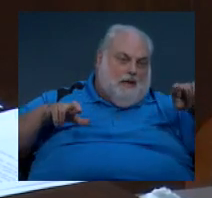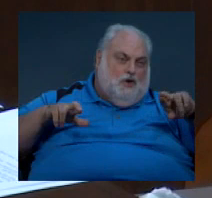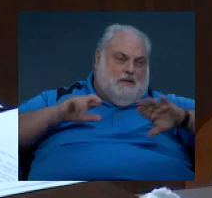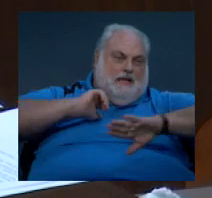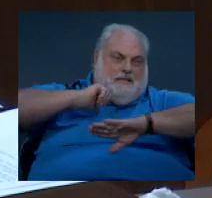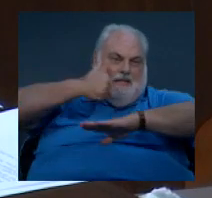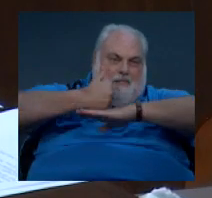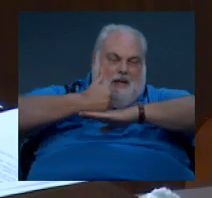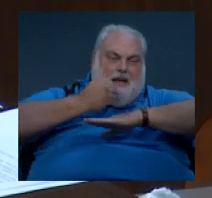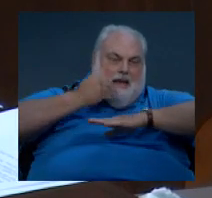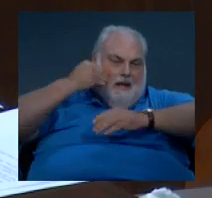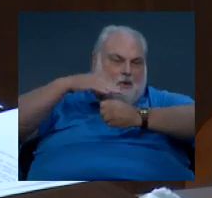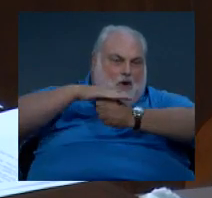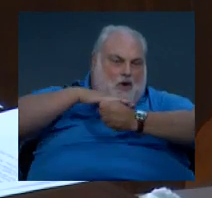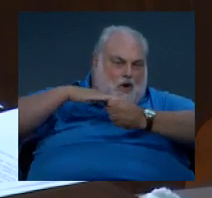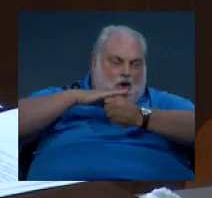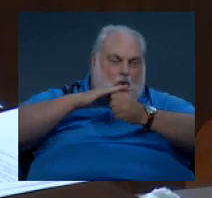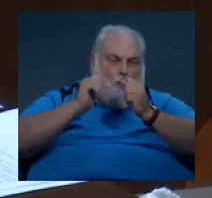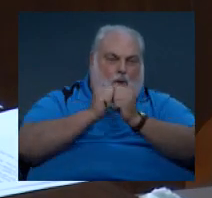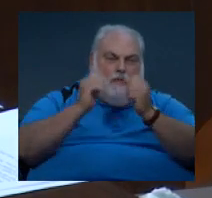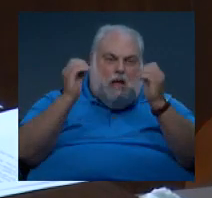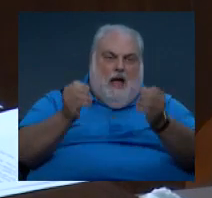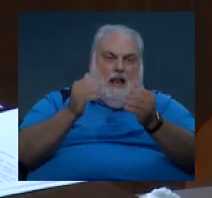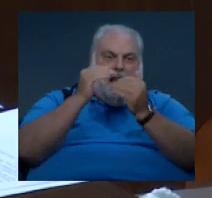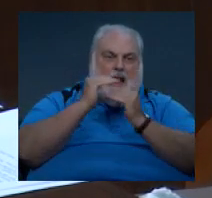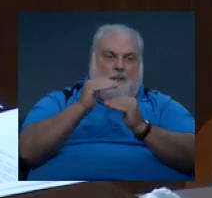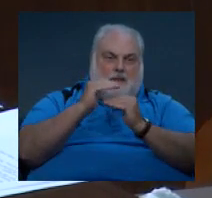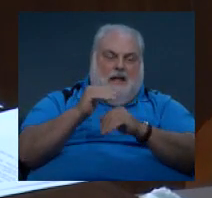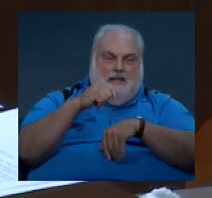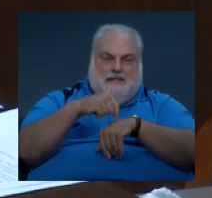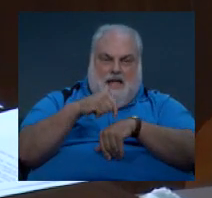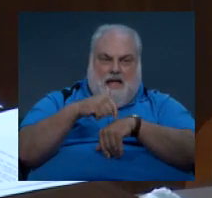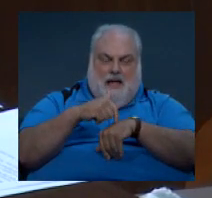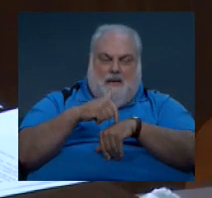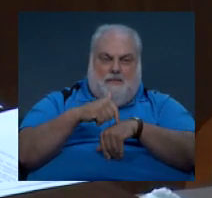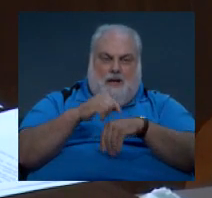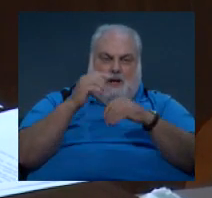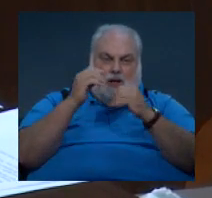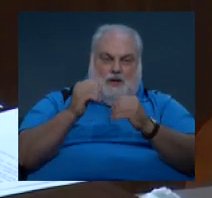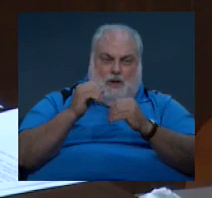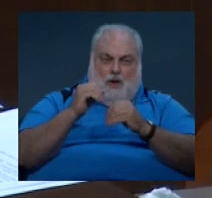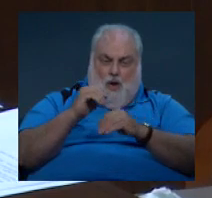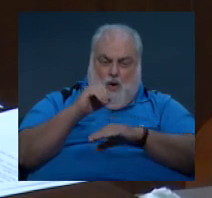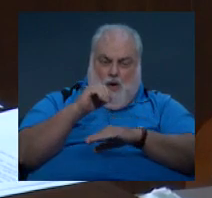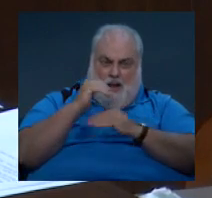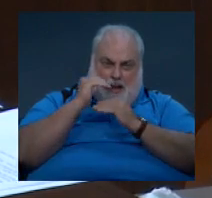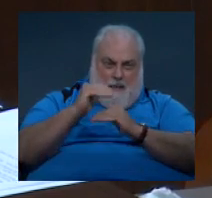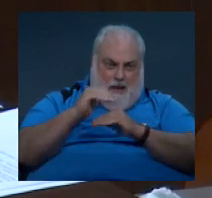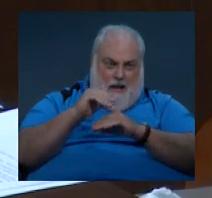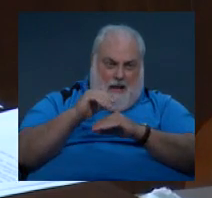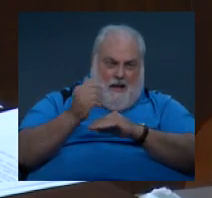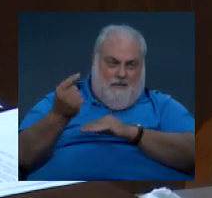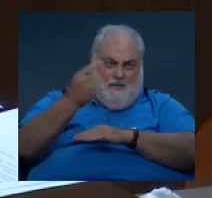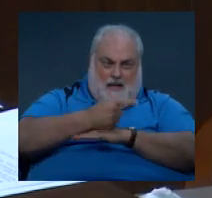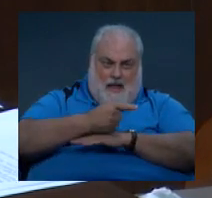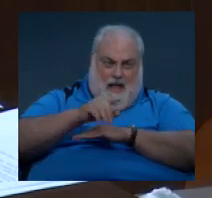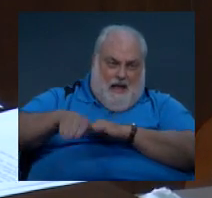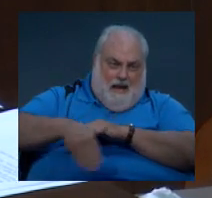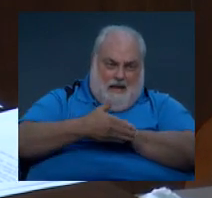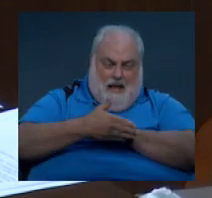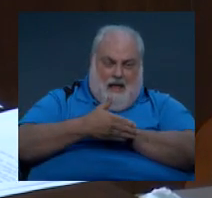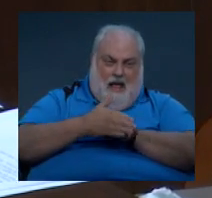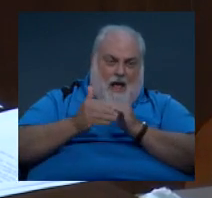up in our neighborhood with unlimited times. There's no limit put on the times, the days,